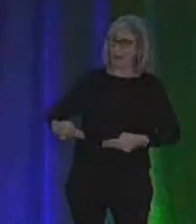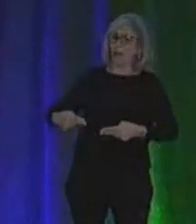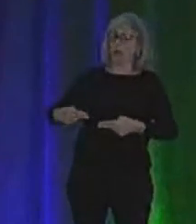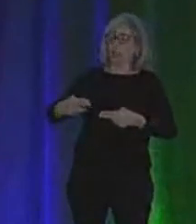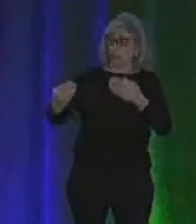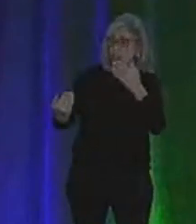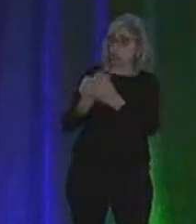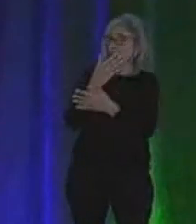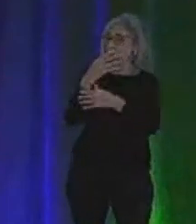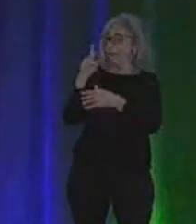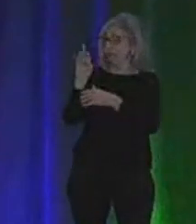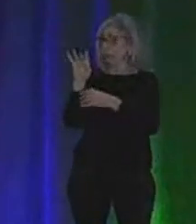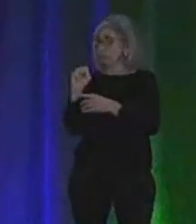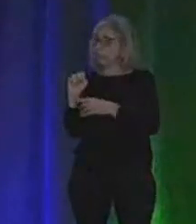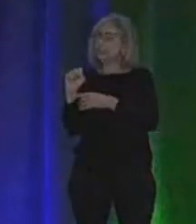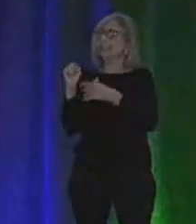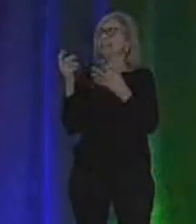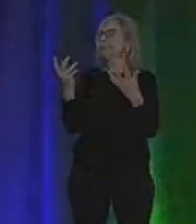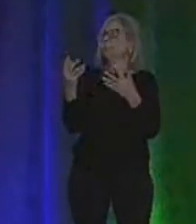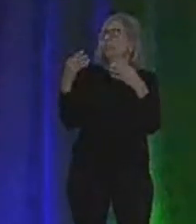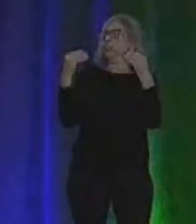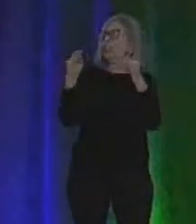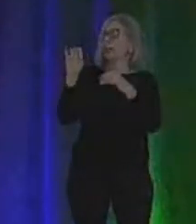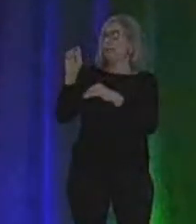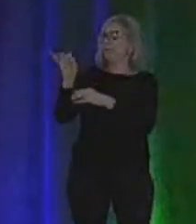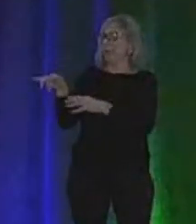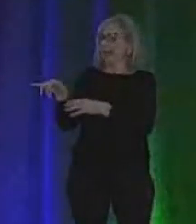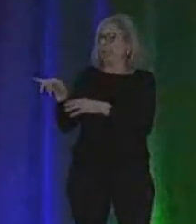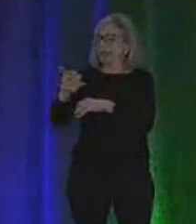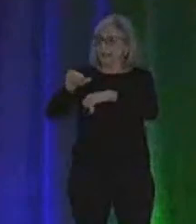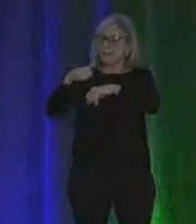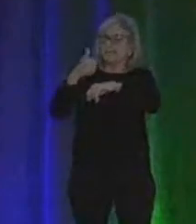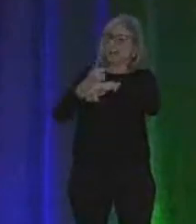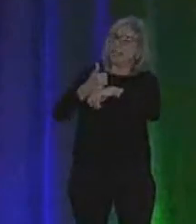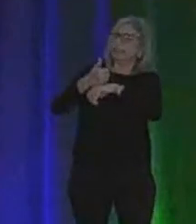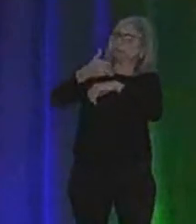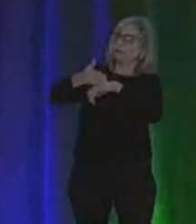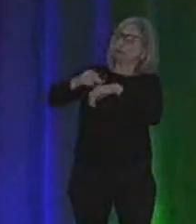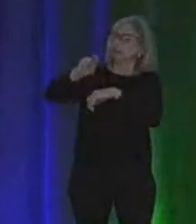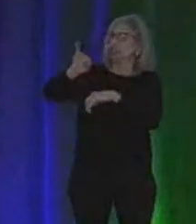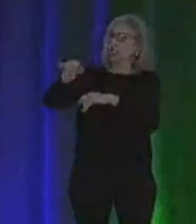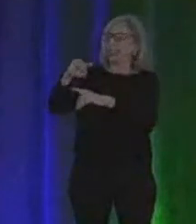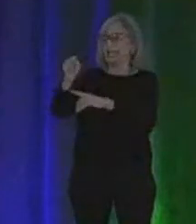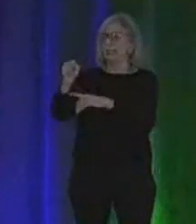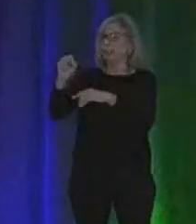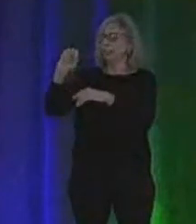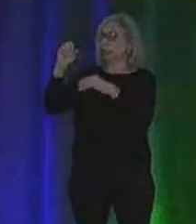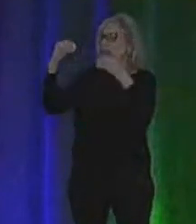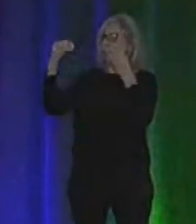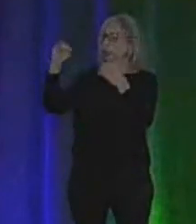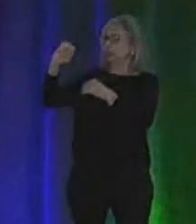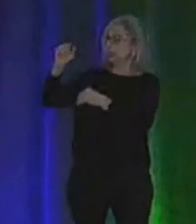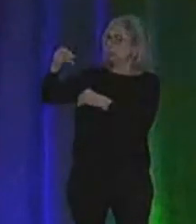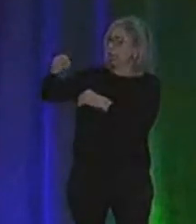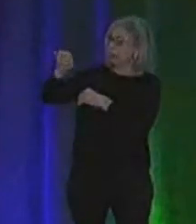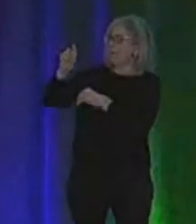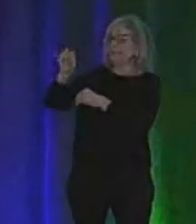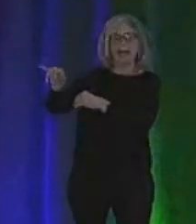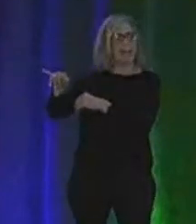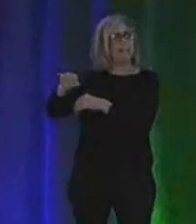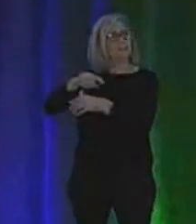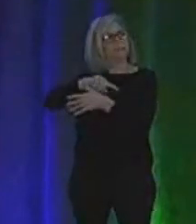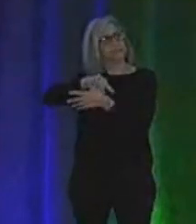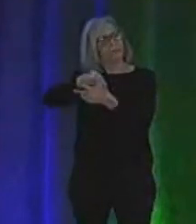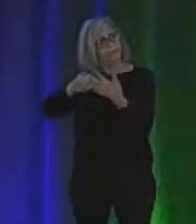just focuses on a single provider, which is Shopify. So it's built with Next.js 13 with the new app router, Shopify, and Tailwind CSS. And